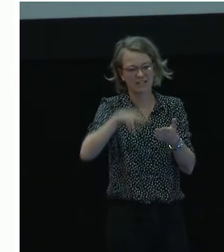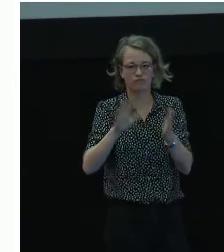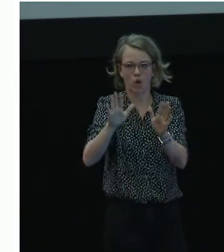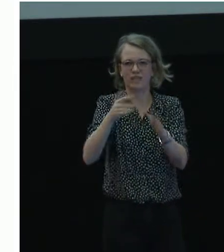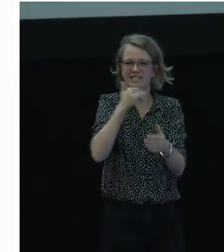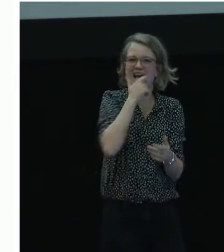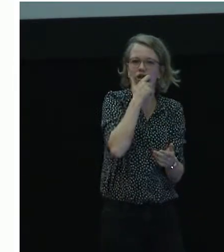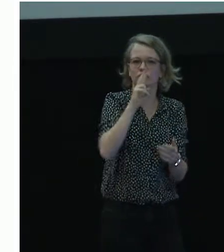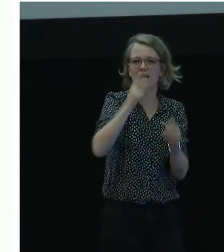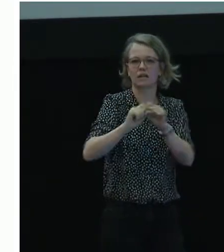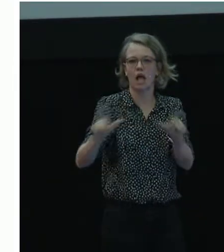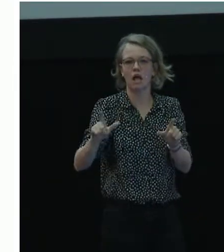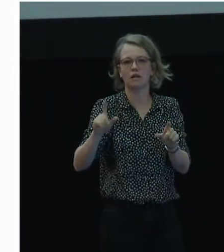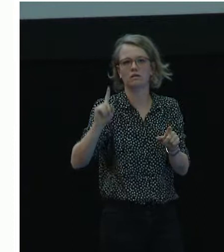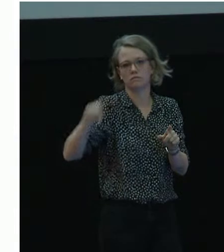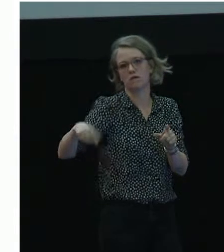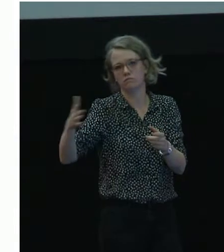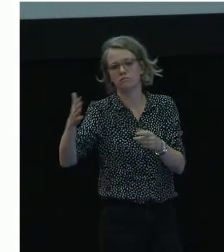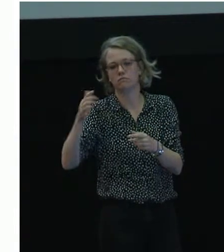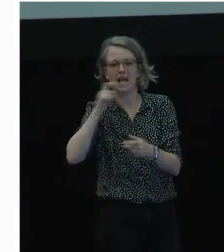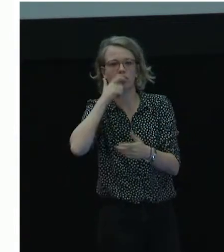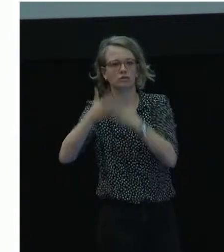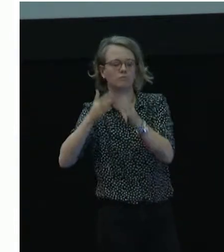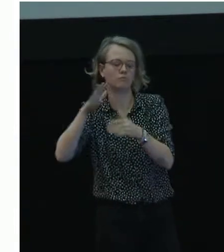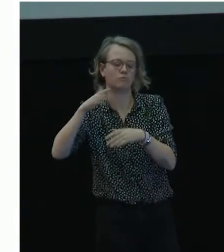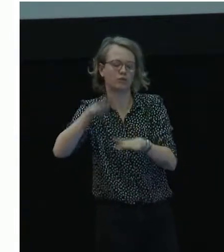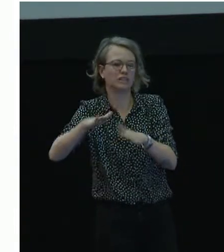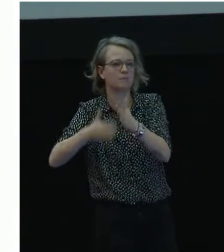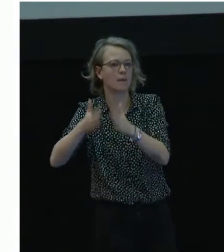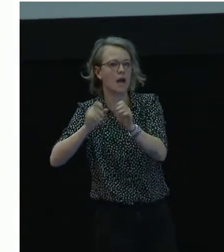they learn English as a second language.